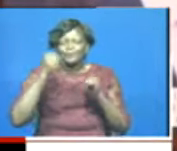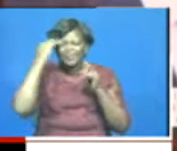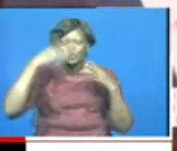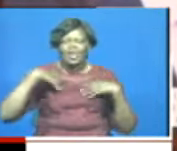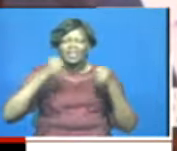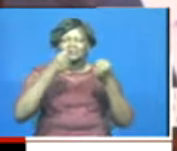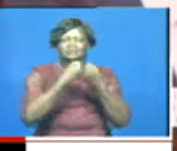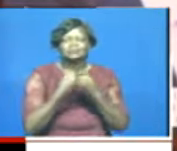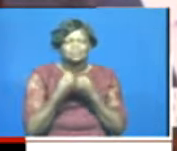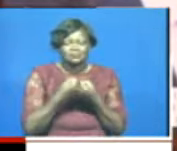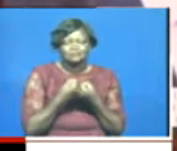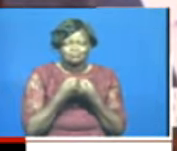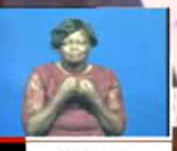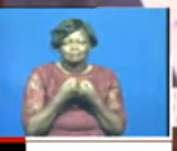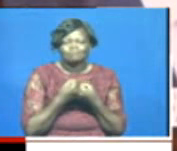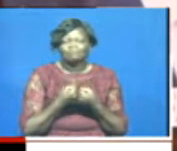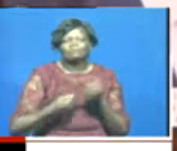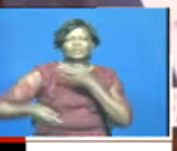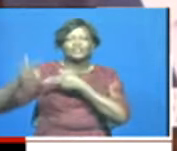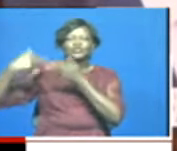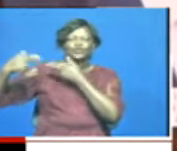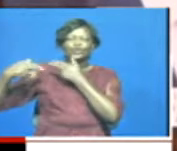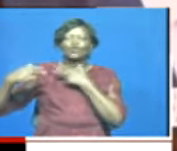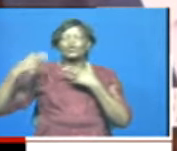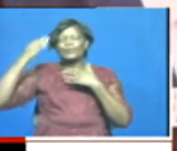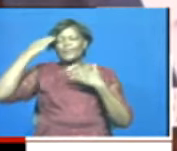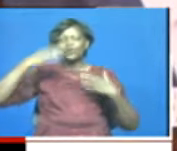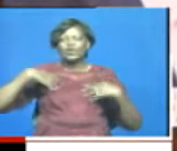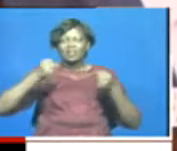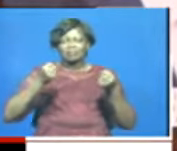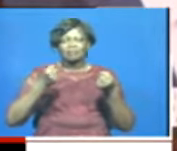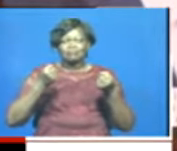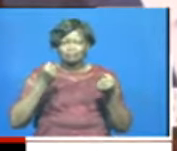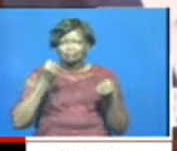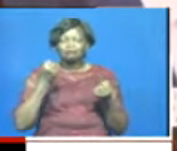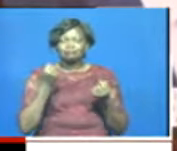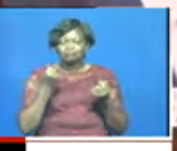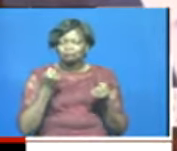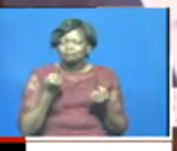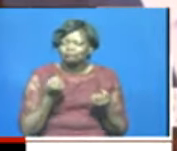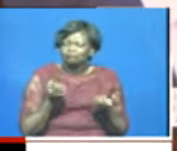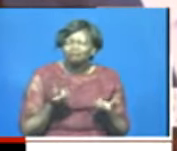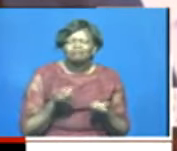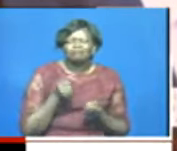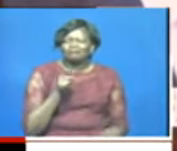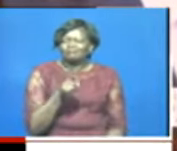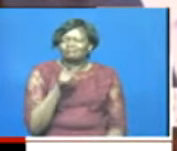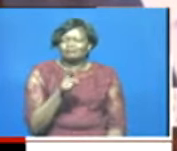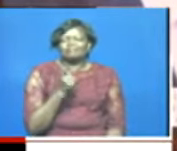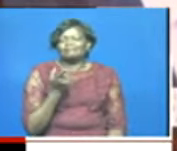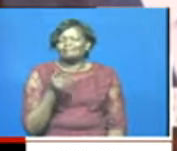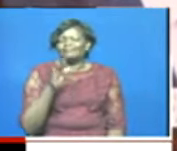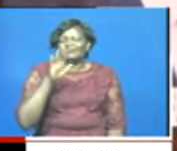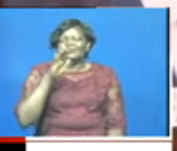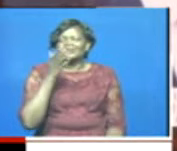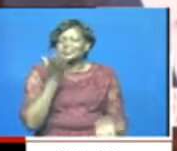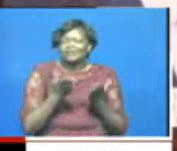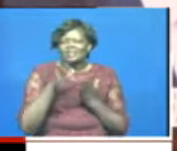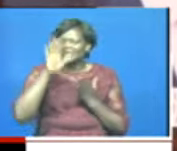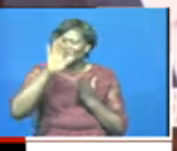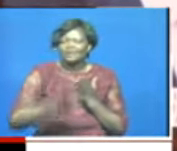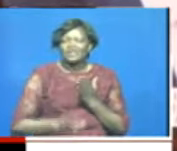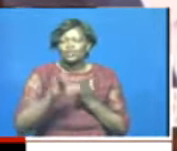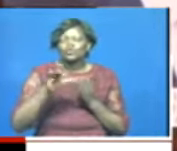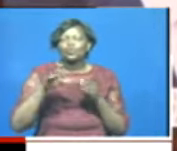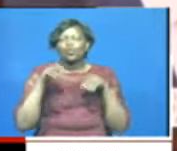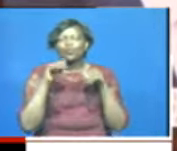challenges. Historically, mental health services in Kenya have been of very low quality and